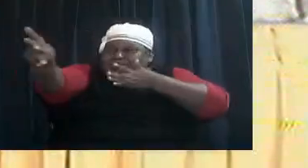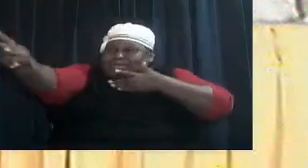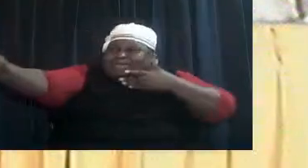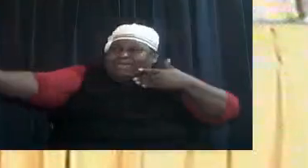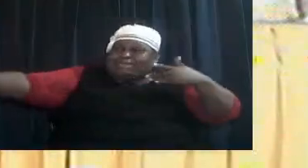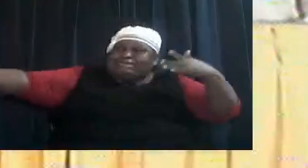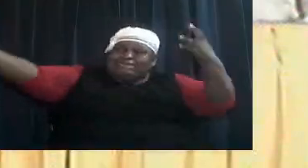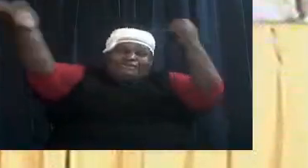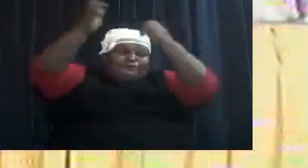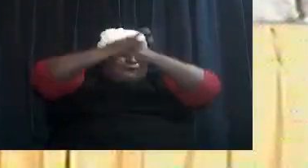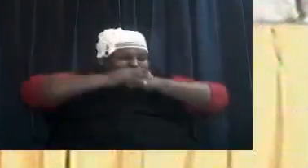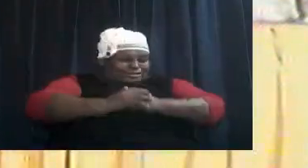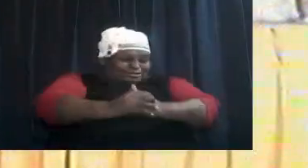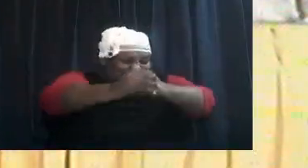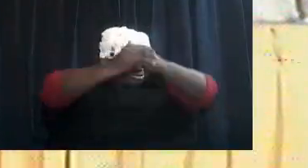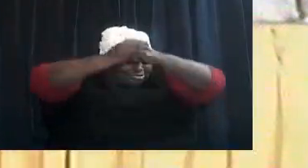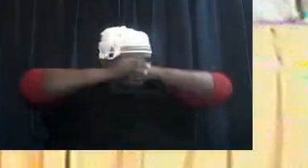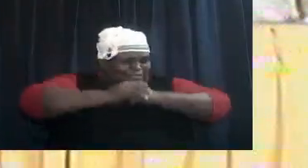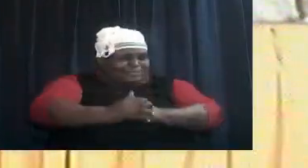unadulterated